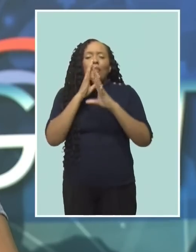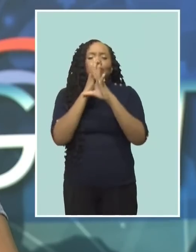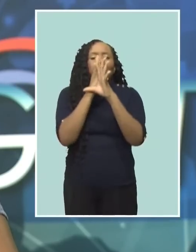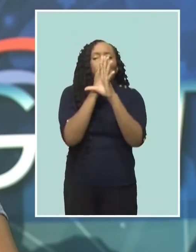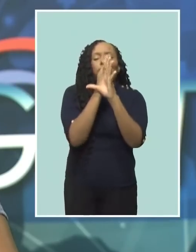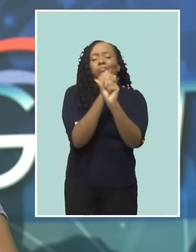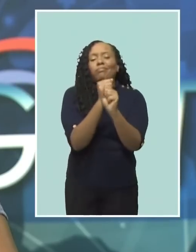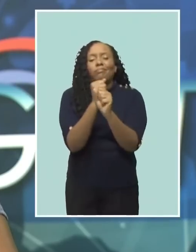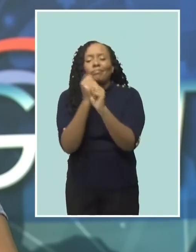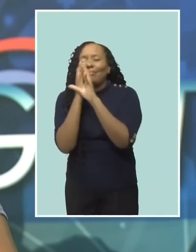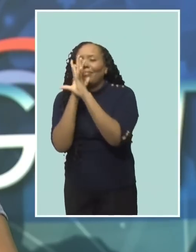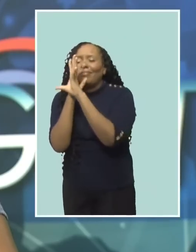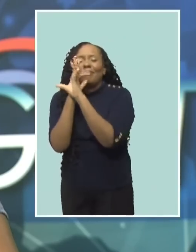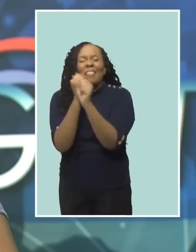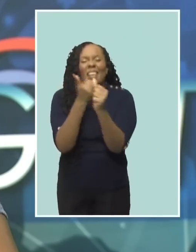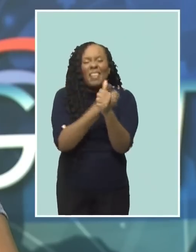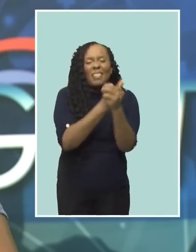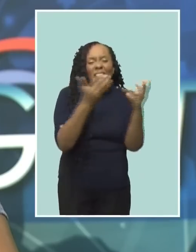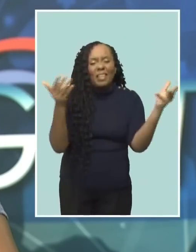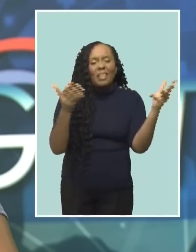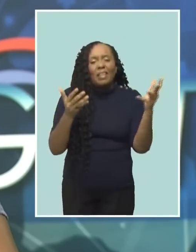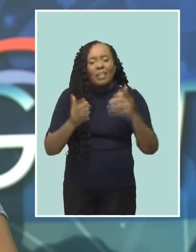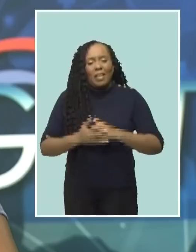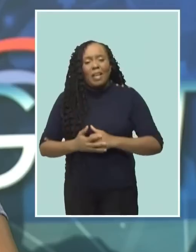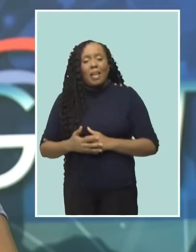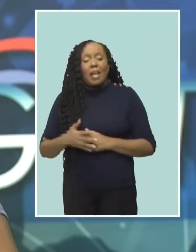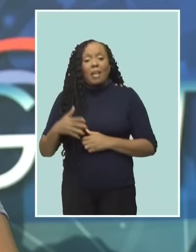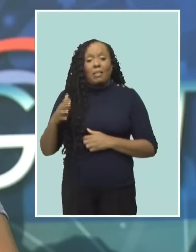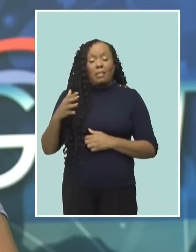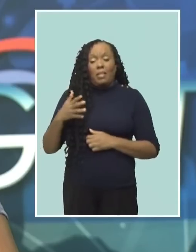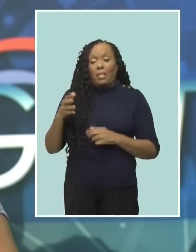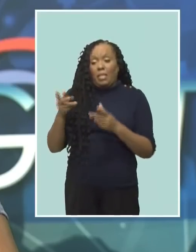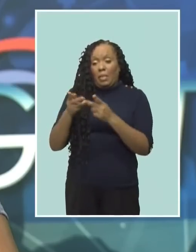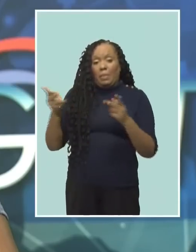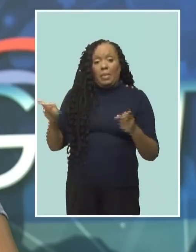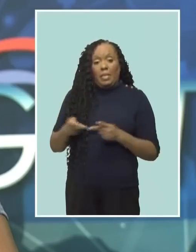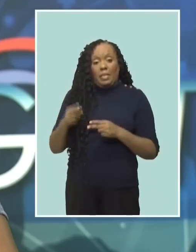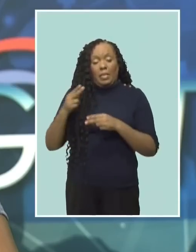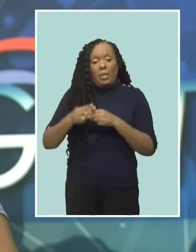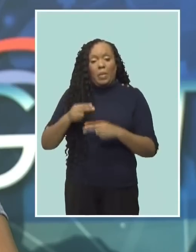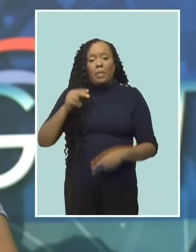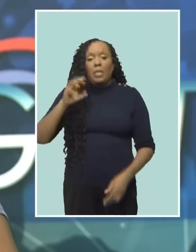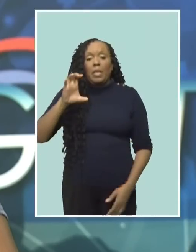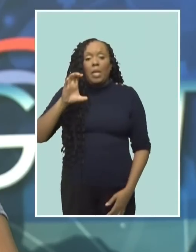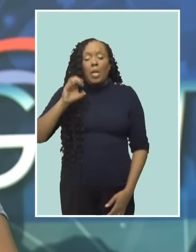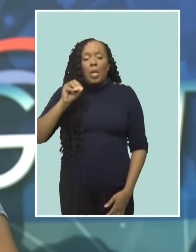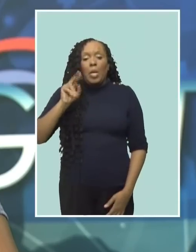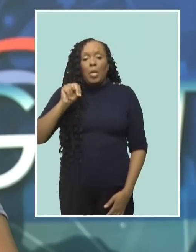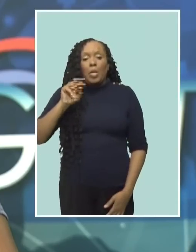of Barbadians and tourists alike at the Concord Experience. Rachel Agard has that story.